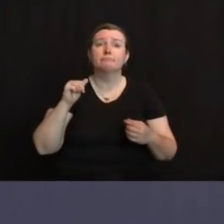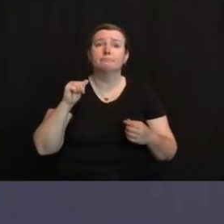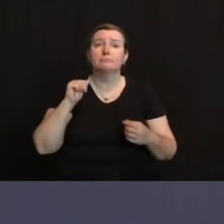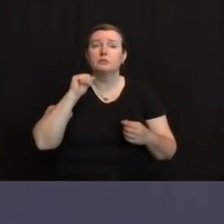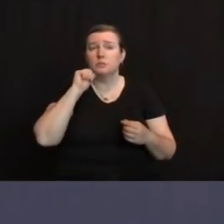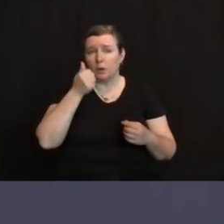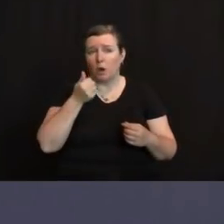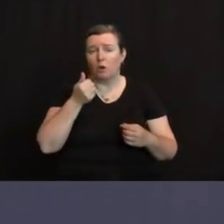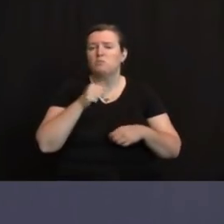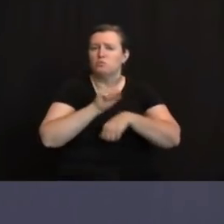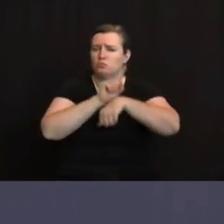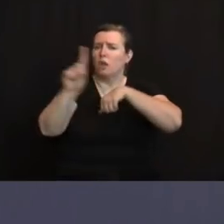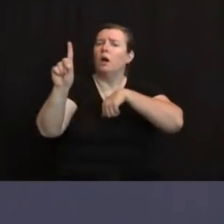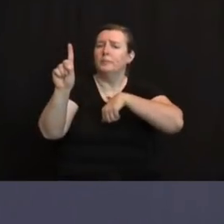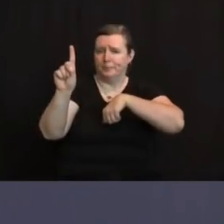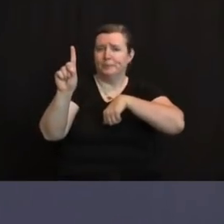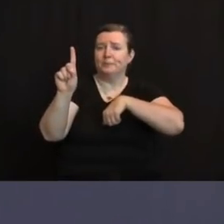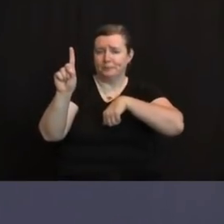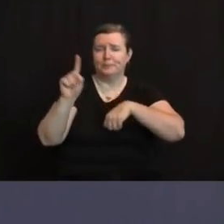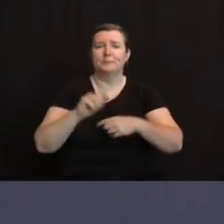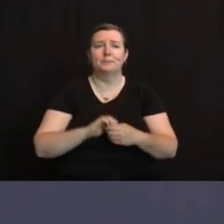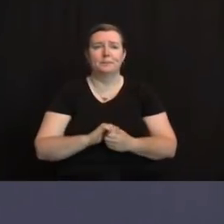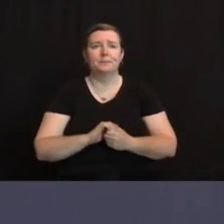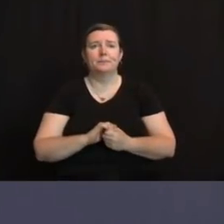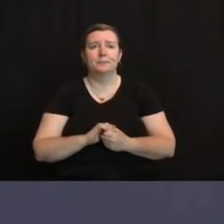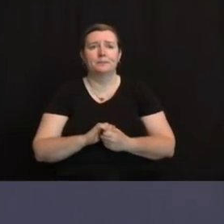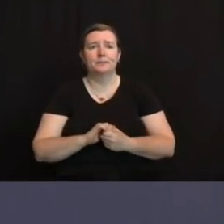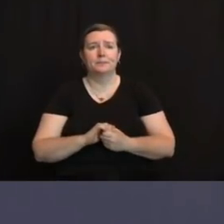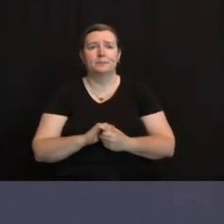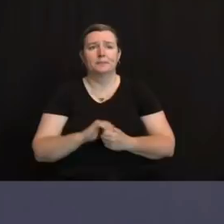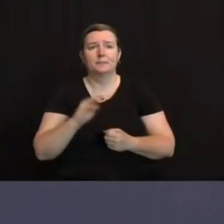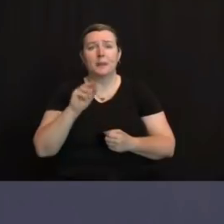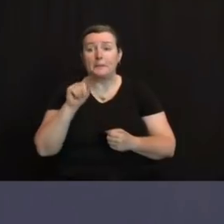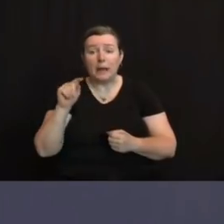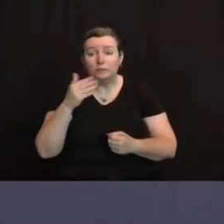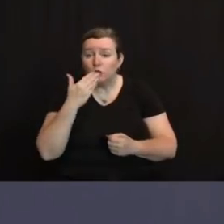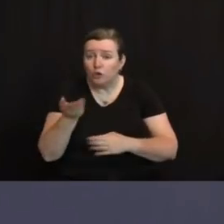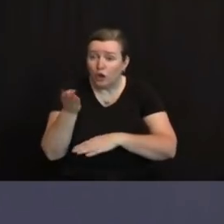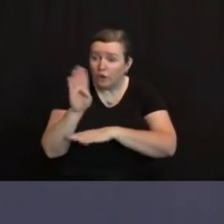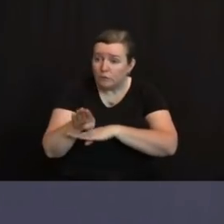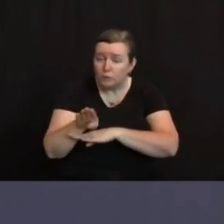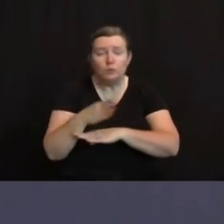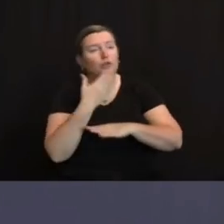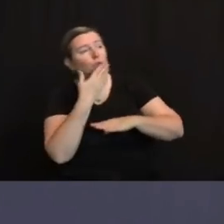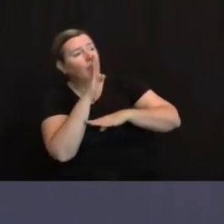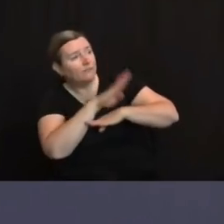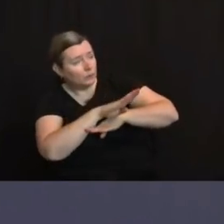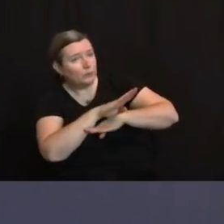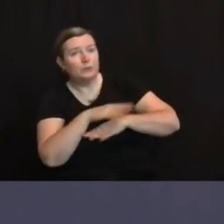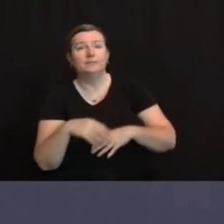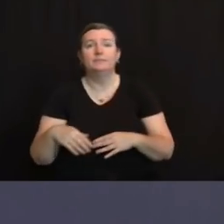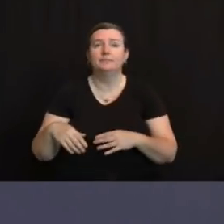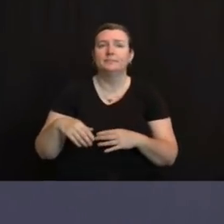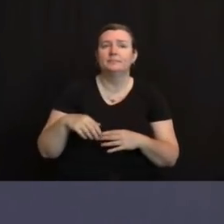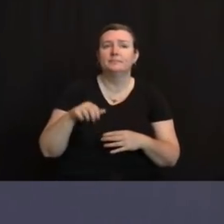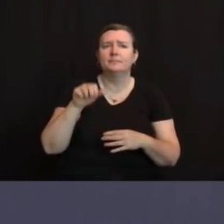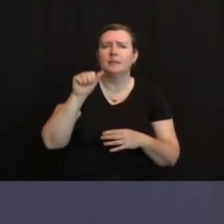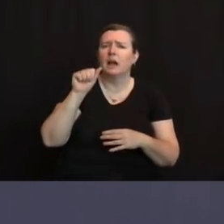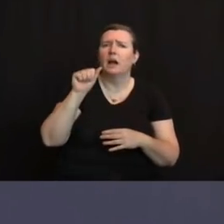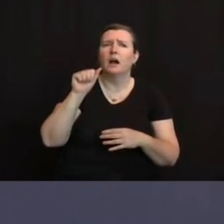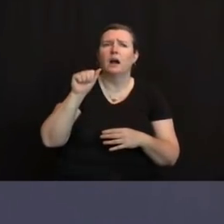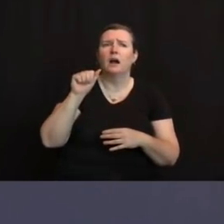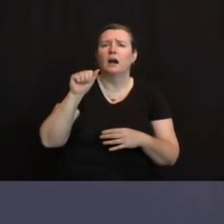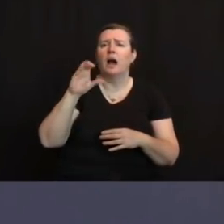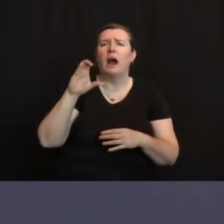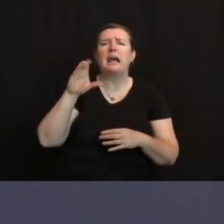tells me at 1 o'clock tomorrow. Matt, good afternoon. Afternoon. Governor, an ACLU report released today gave the state